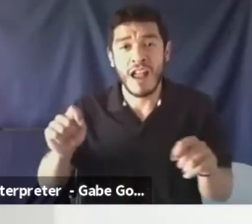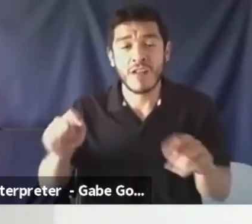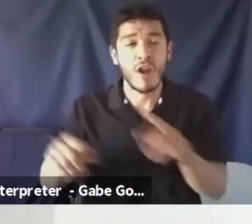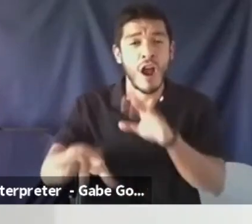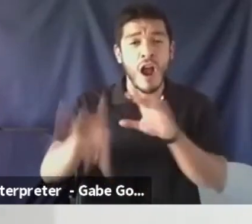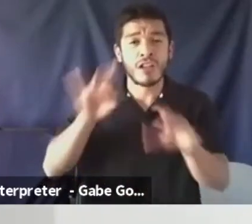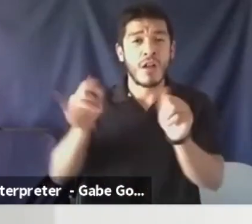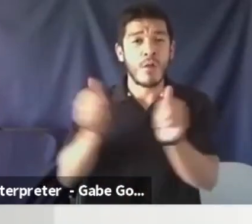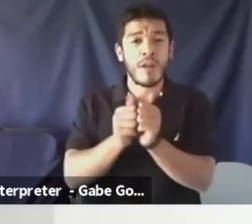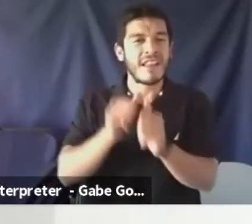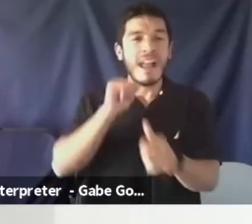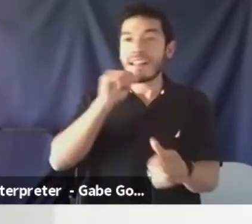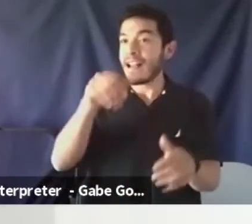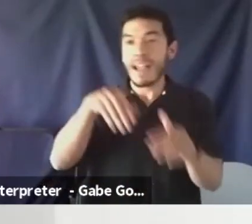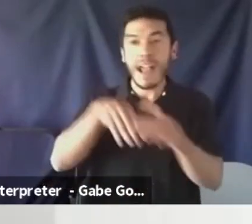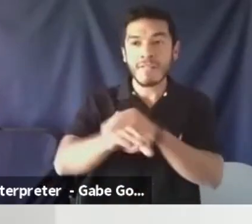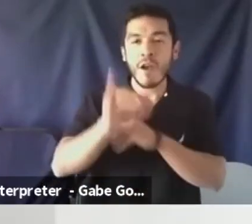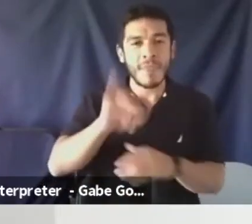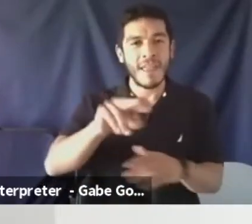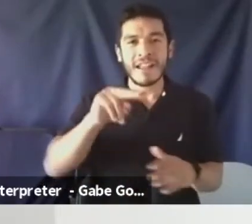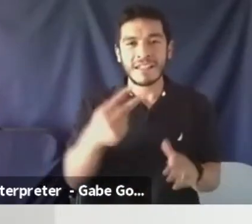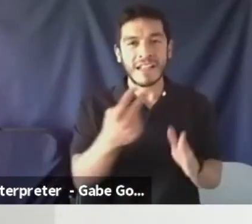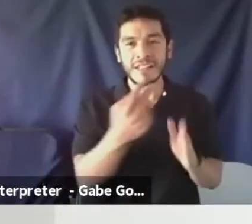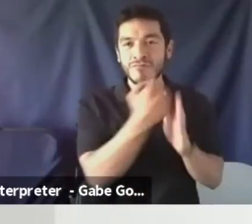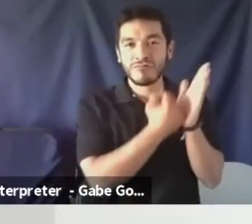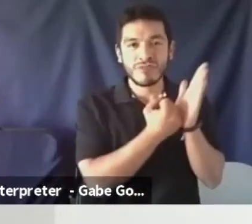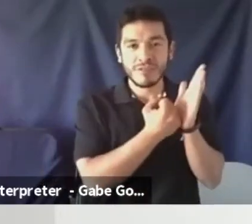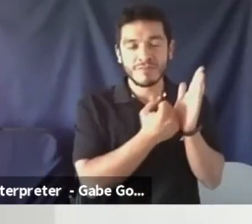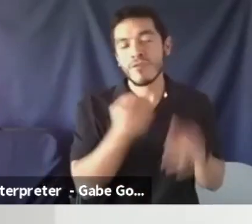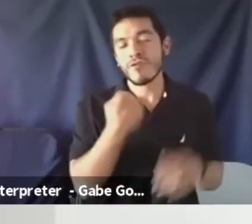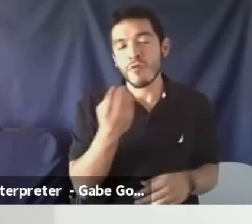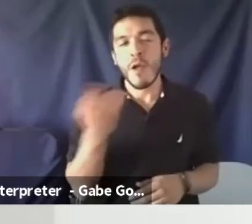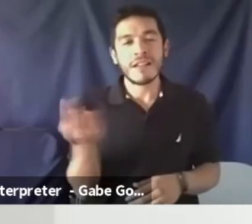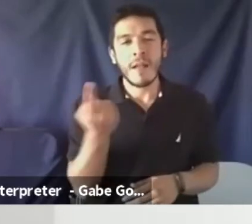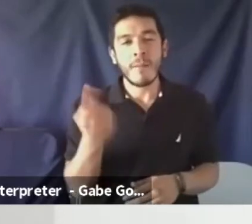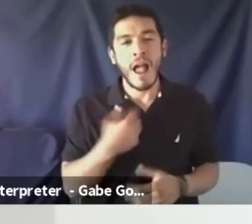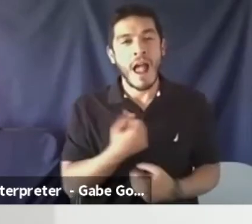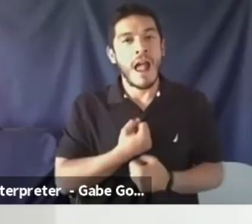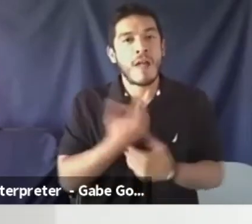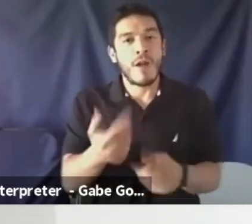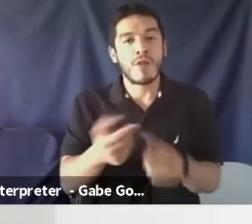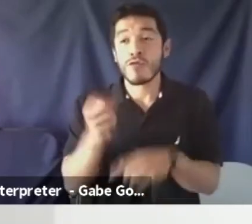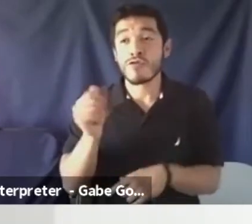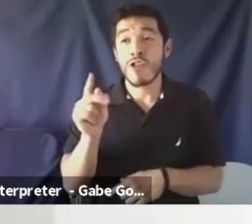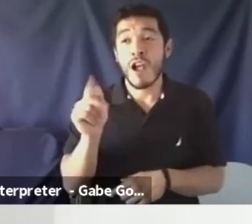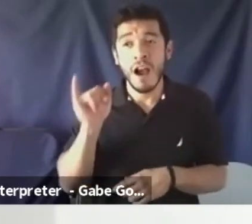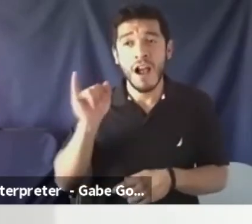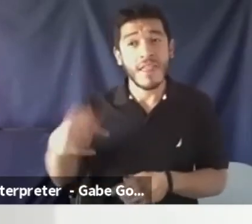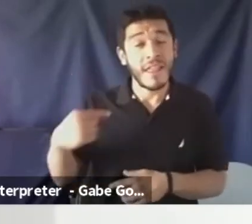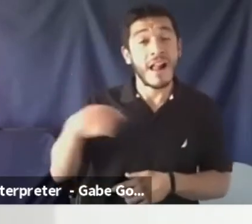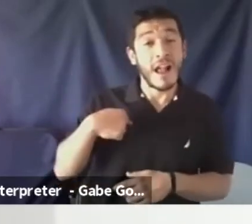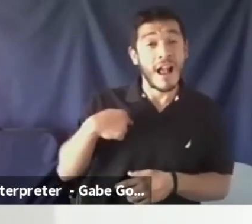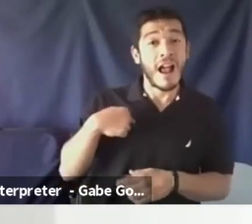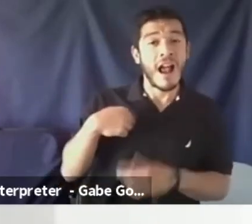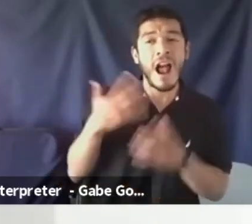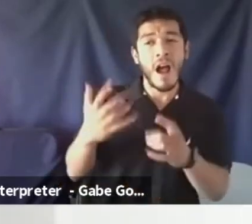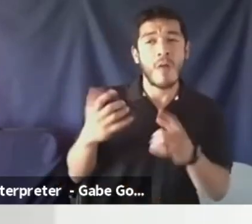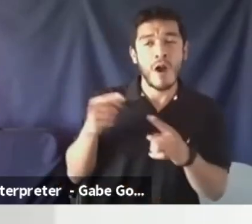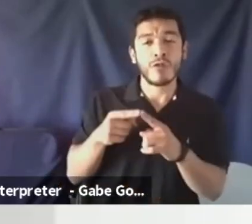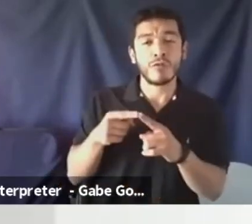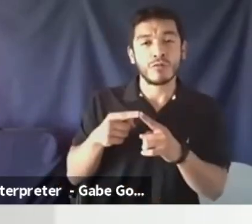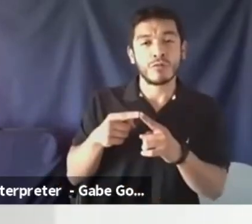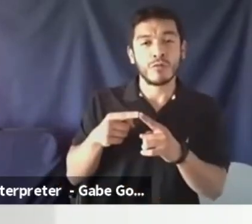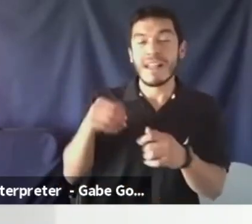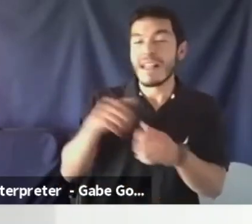second version of the script. So something that I had expressed to Shaka was that I want to, amidst all